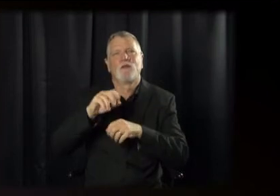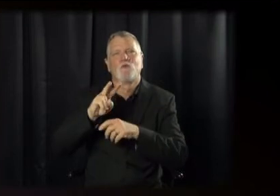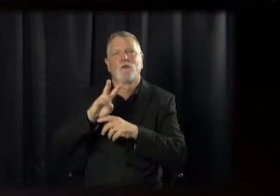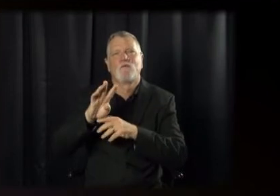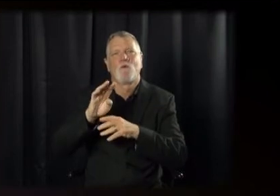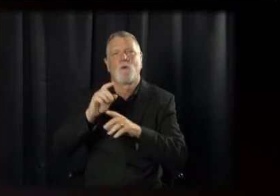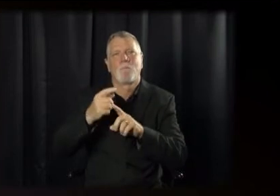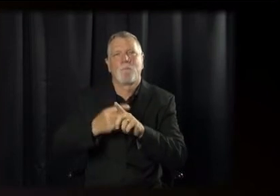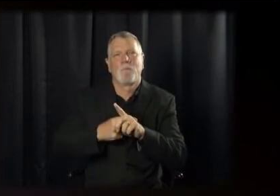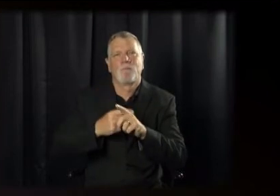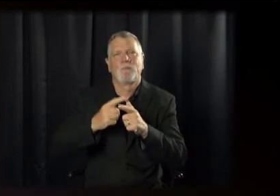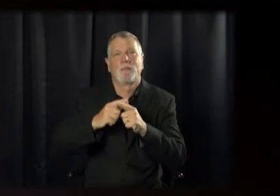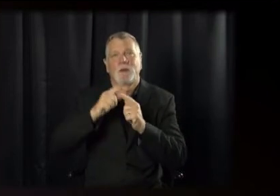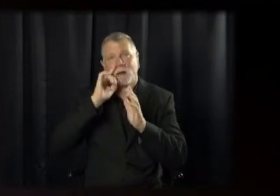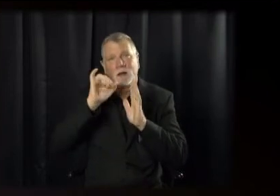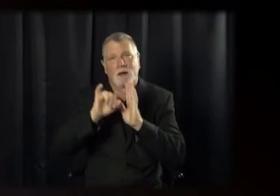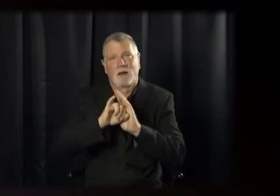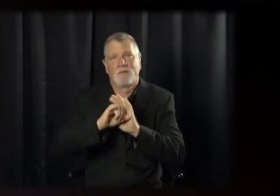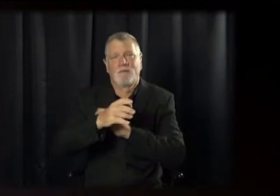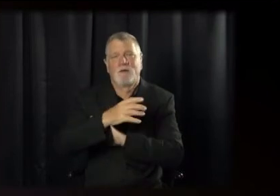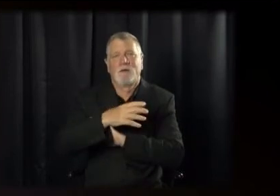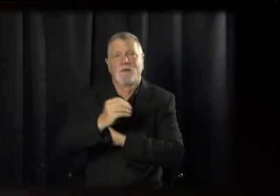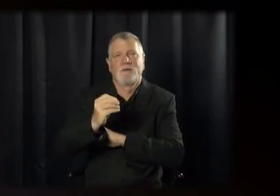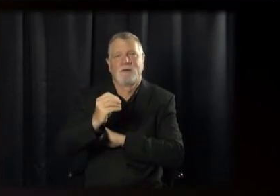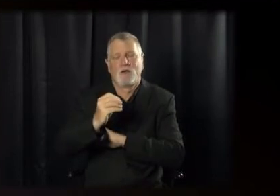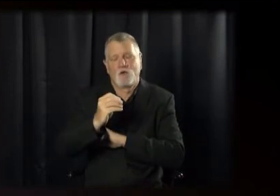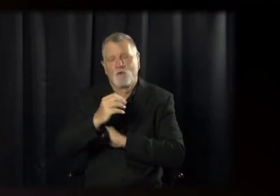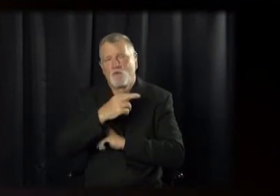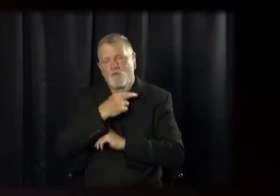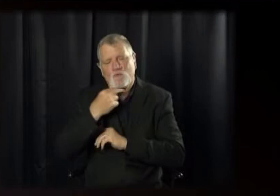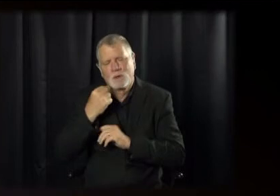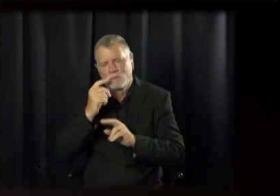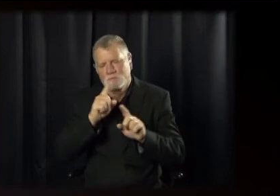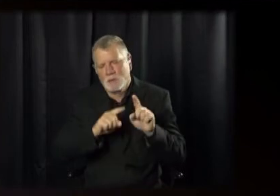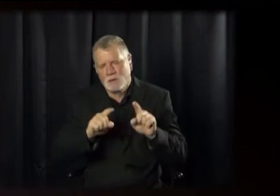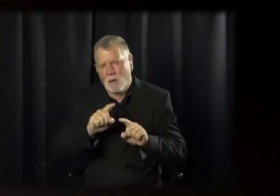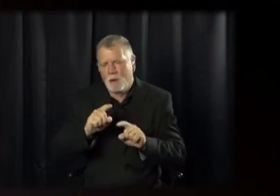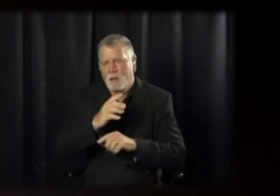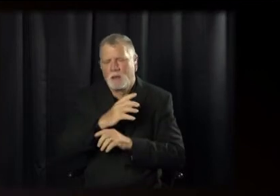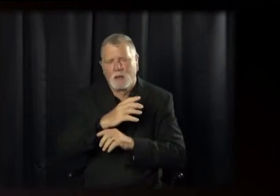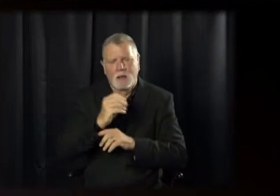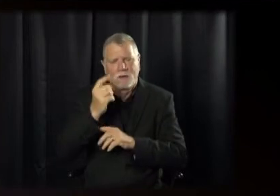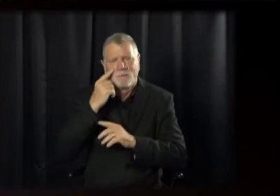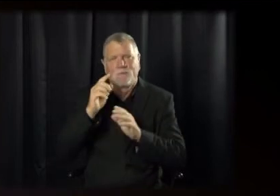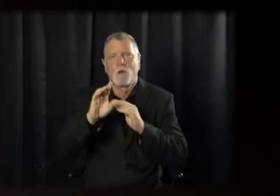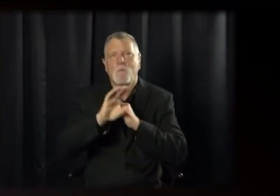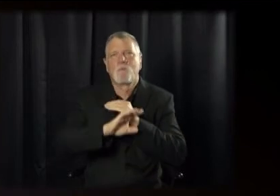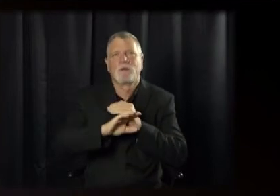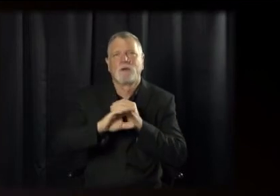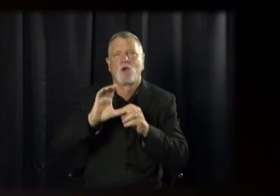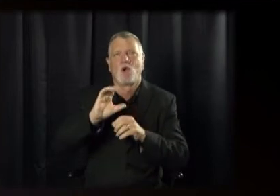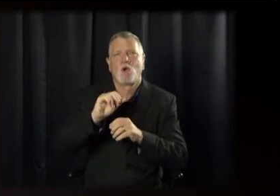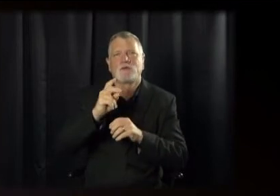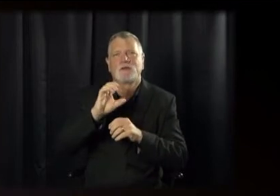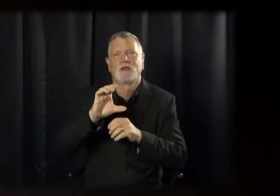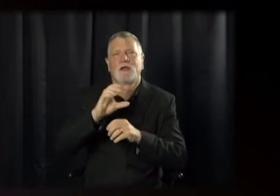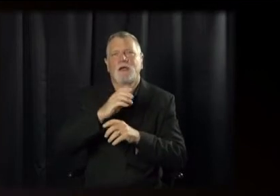months. Identification, risk examination, and corrective actions are needed to protect the Kosak Insurance